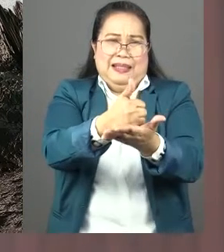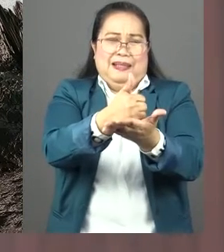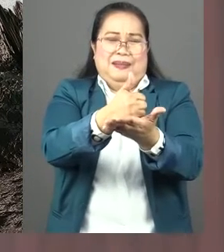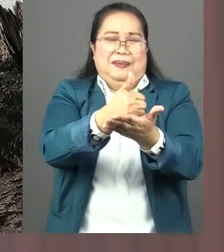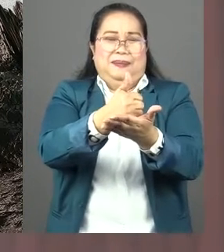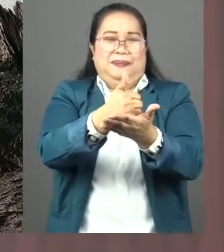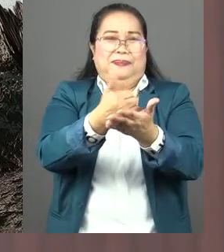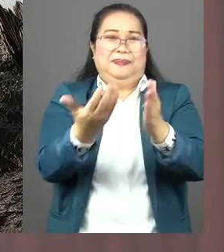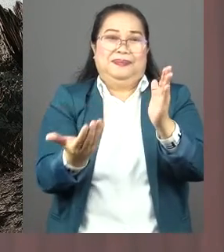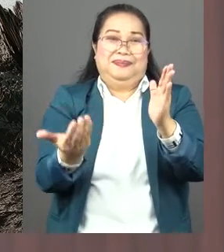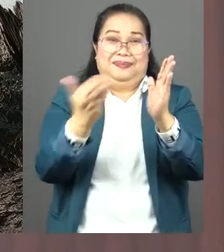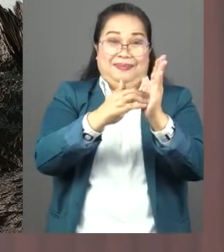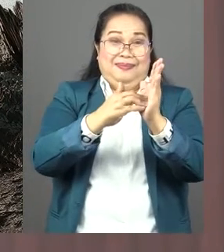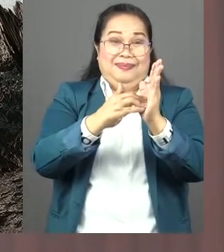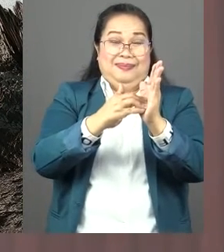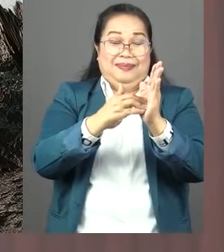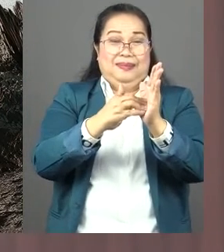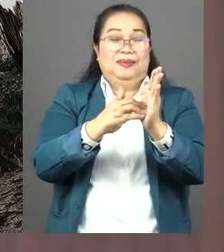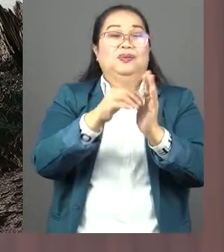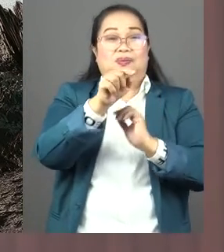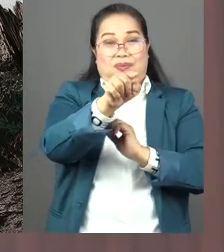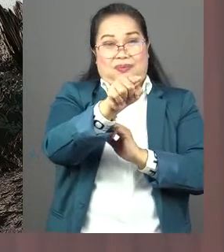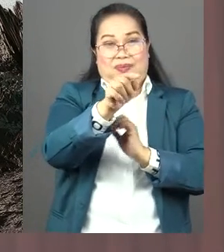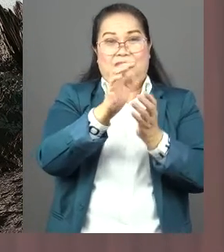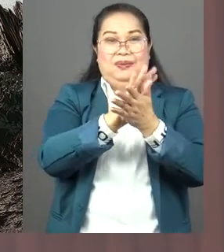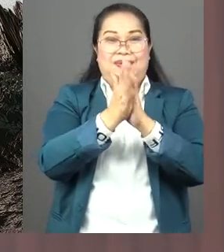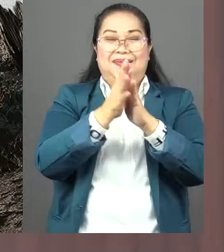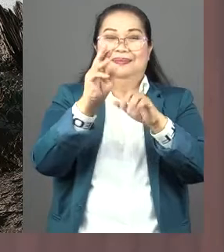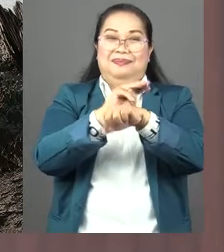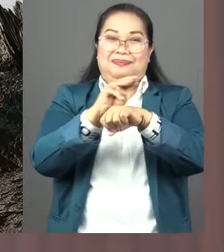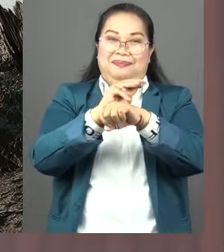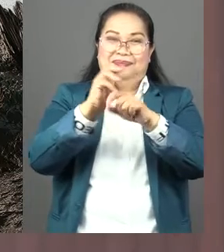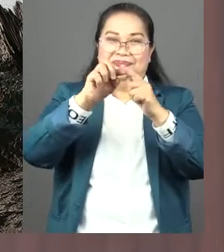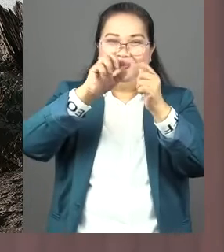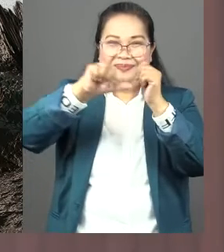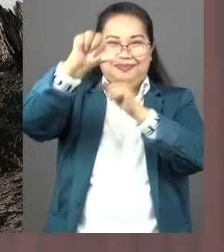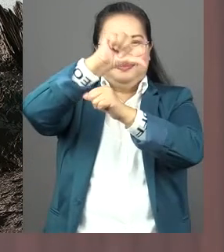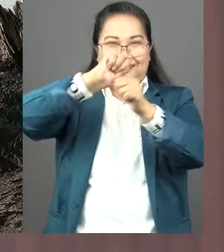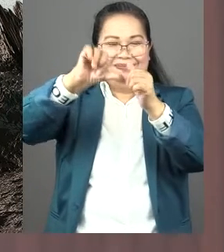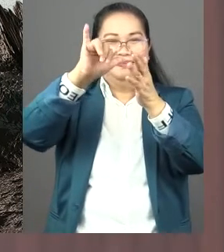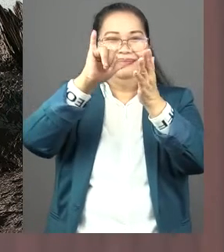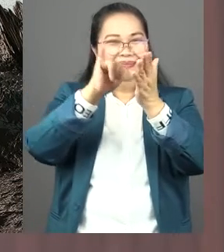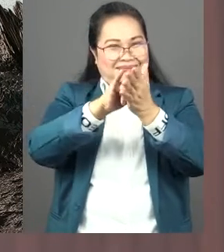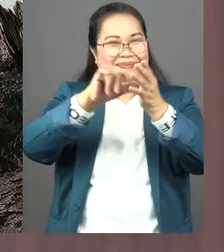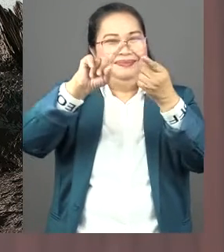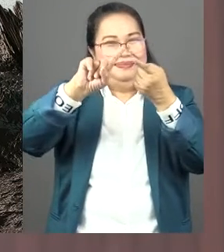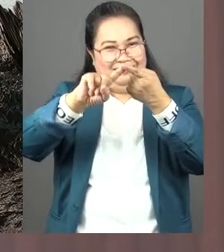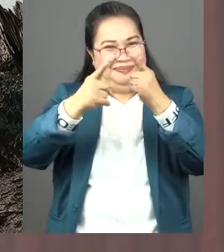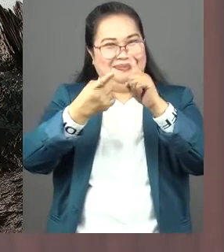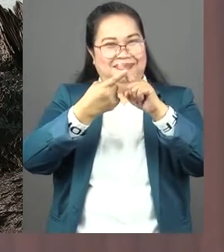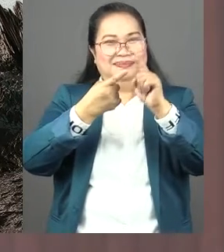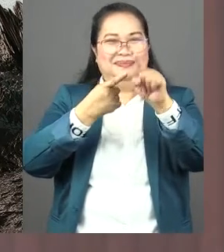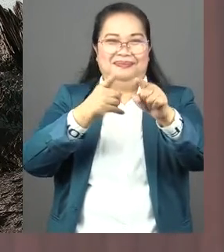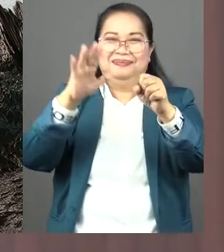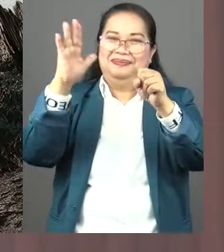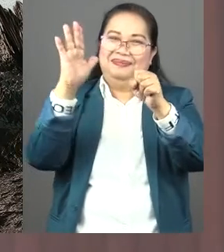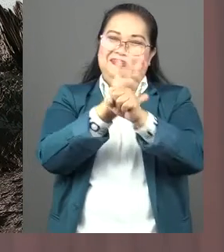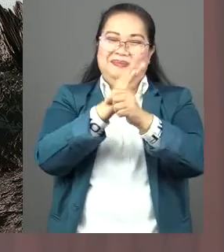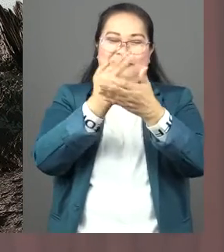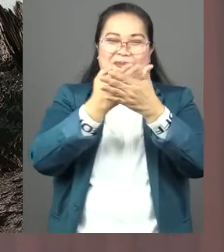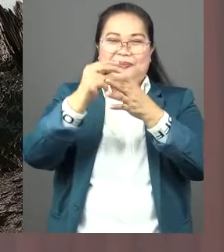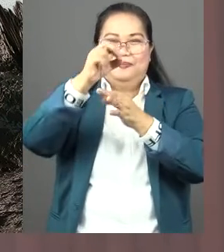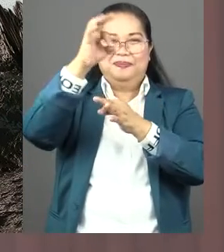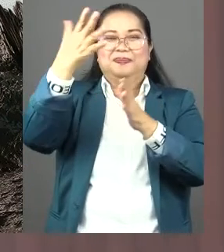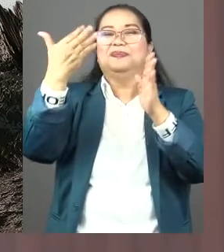Let's restore you to ministry and to fellowship. That, friends, is how you can be filled with the Holy